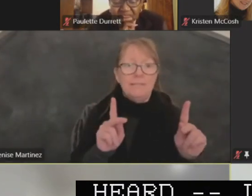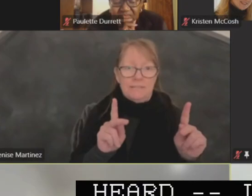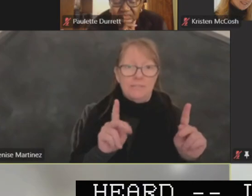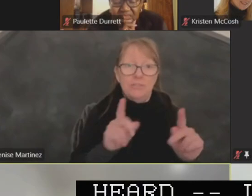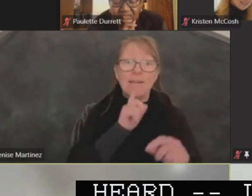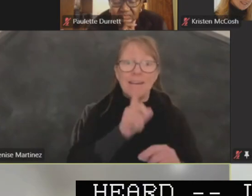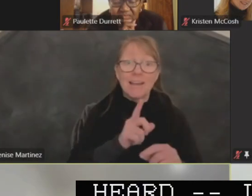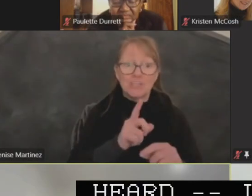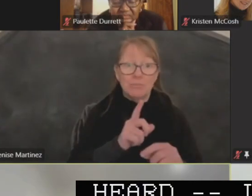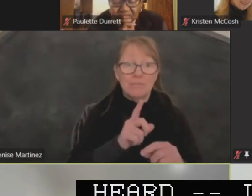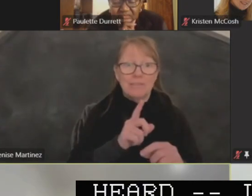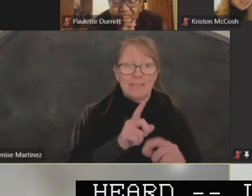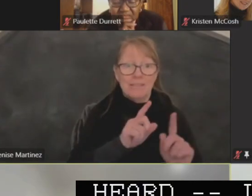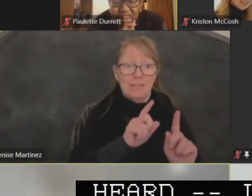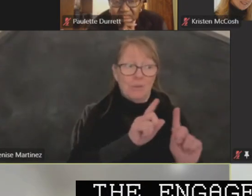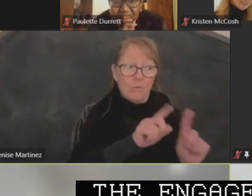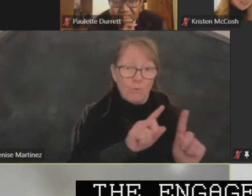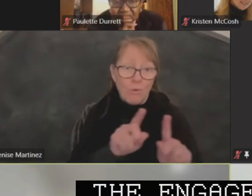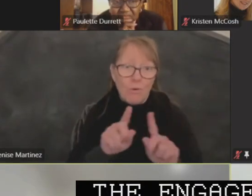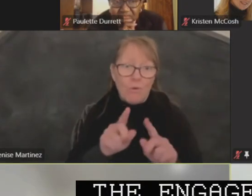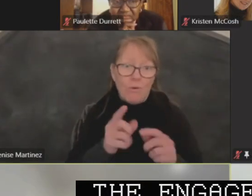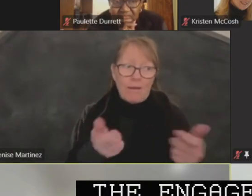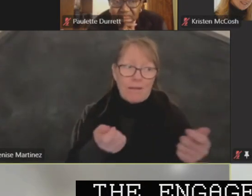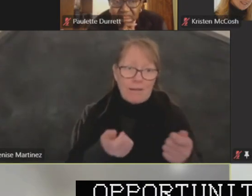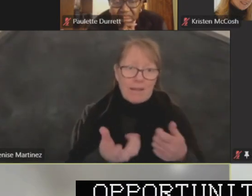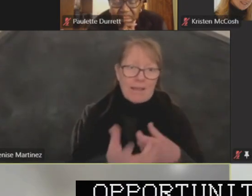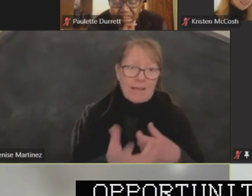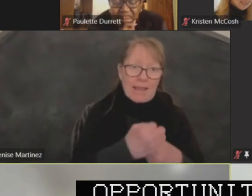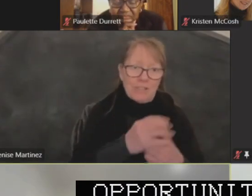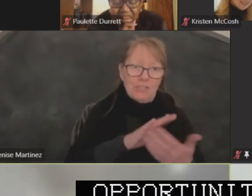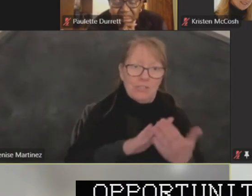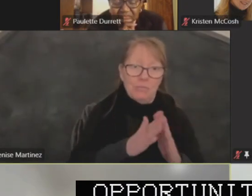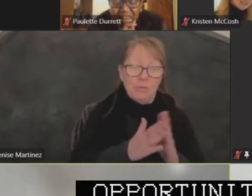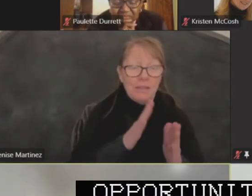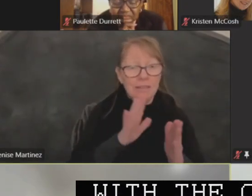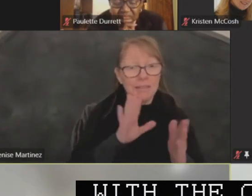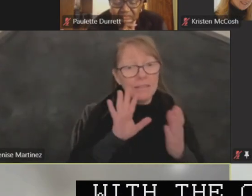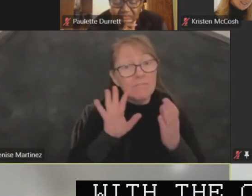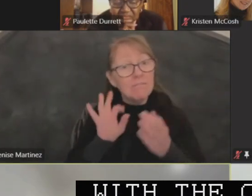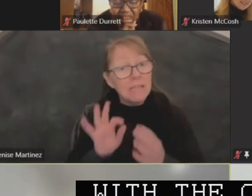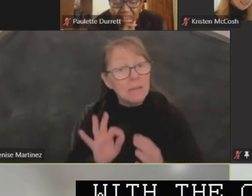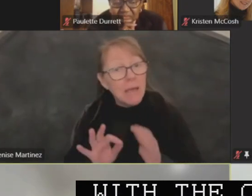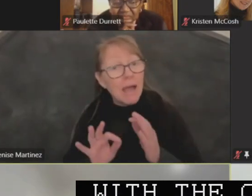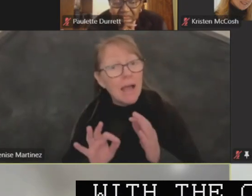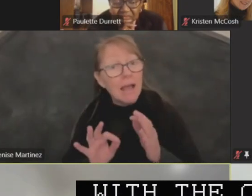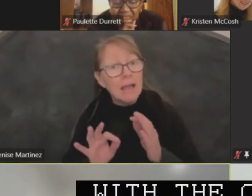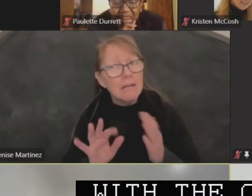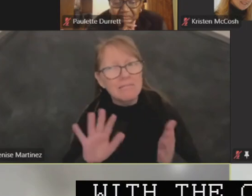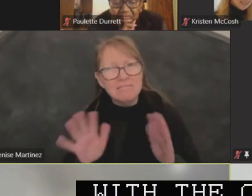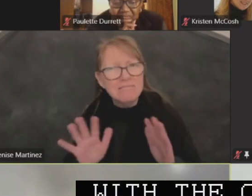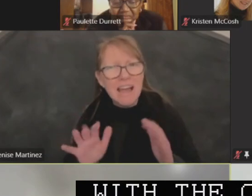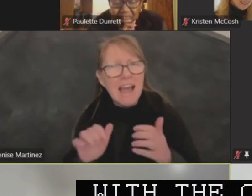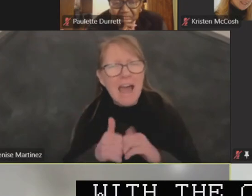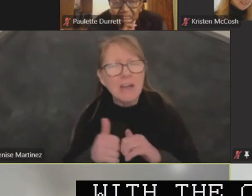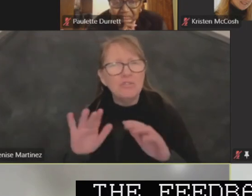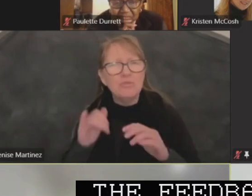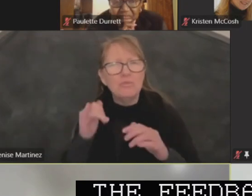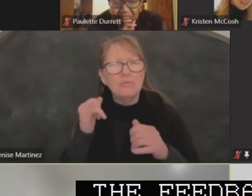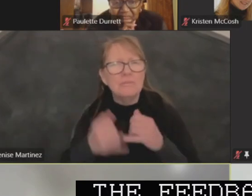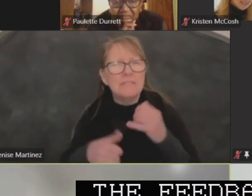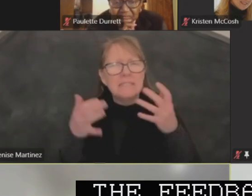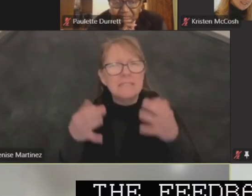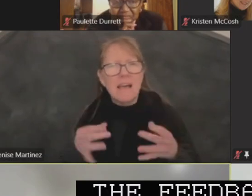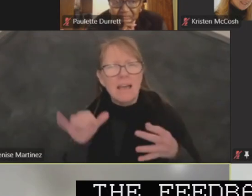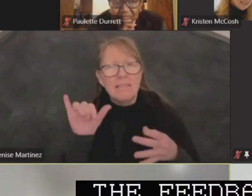with the community. The feedback that I'm hearing, again, is more on, hey, how did you get to these conclusions, right?